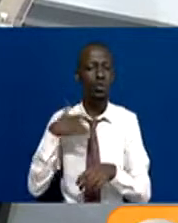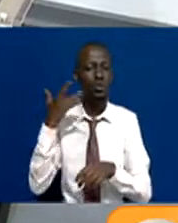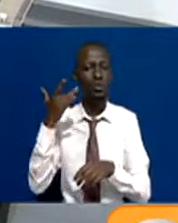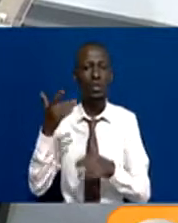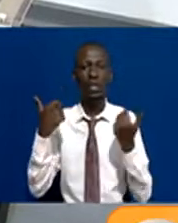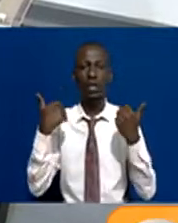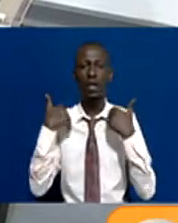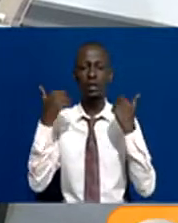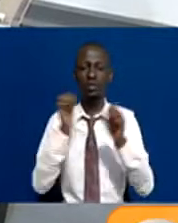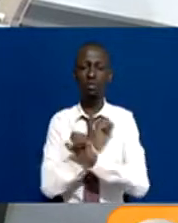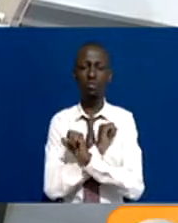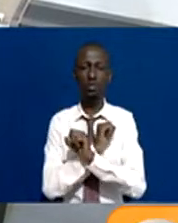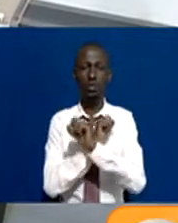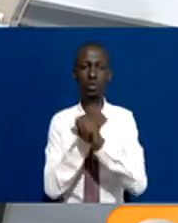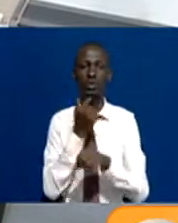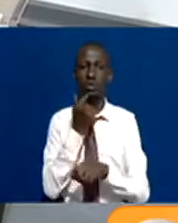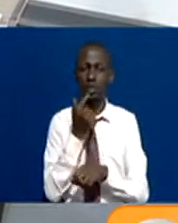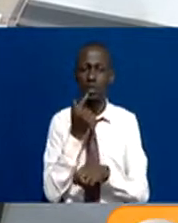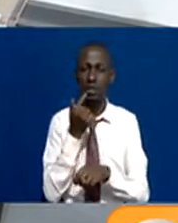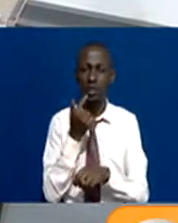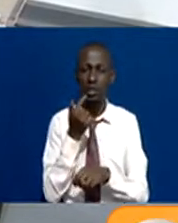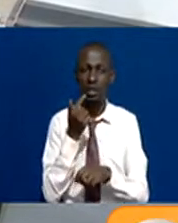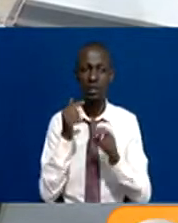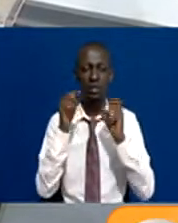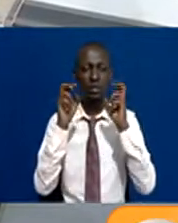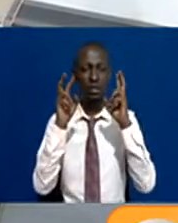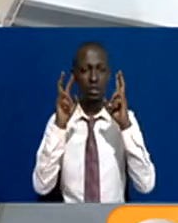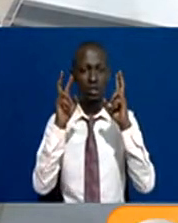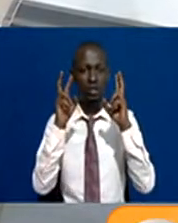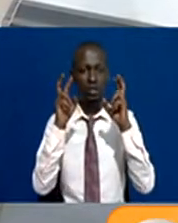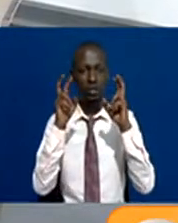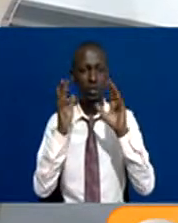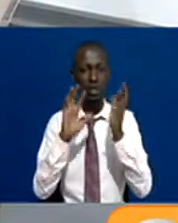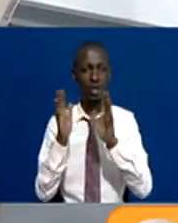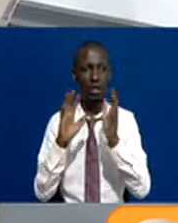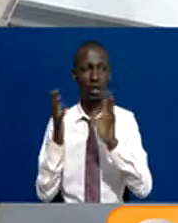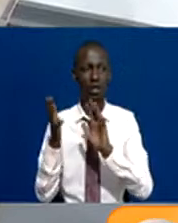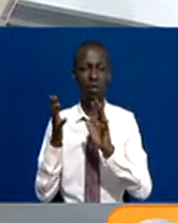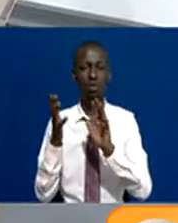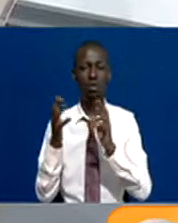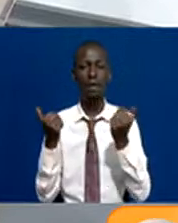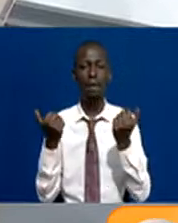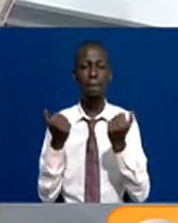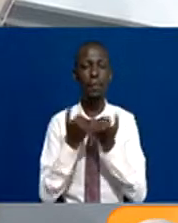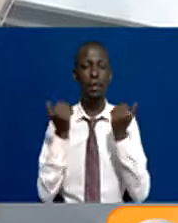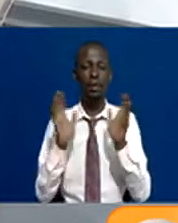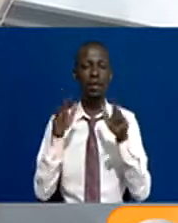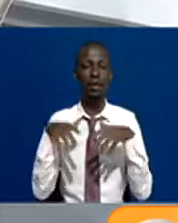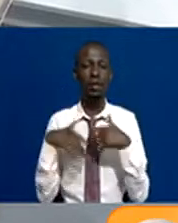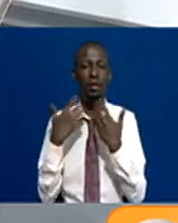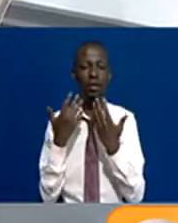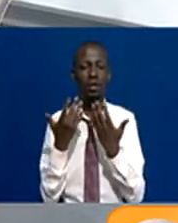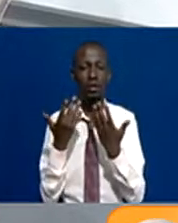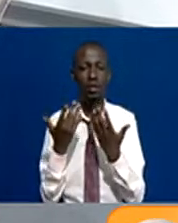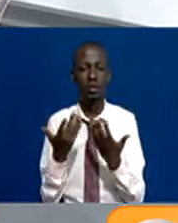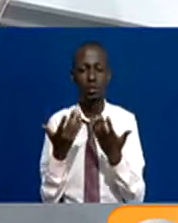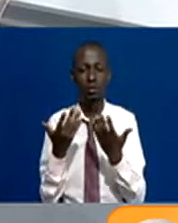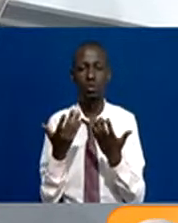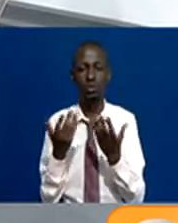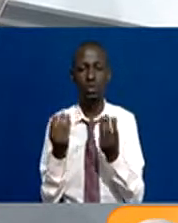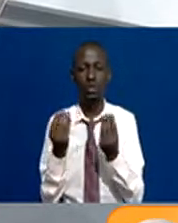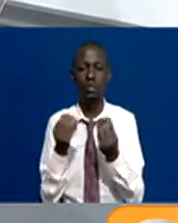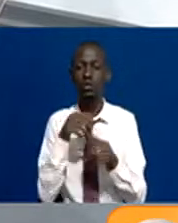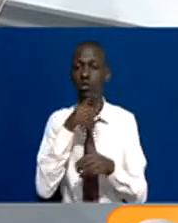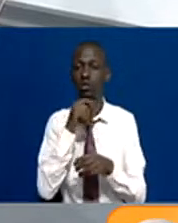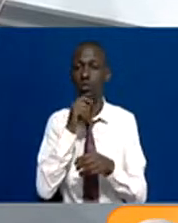able to come out to talk about the issues that they're encountering. How is that being made conducive, at least for them, from